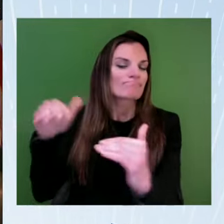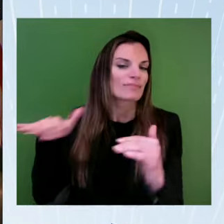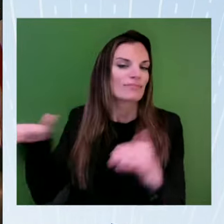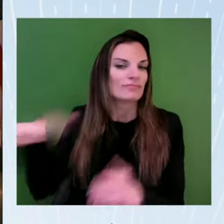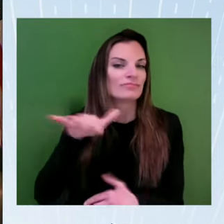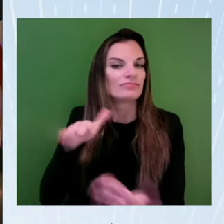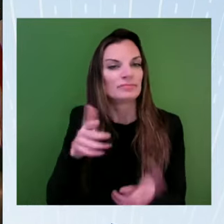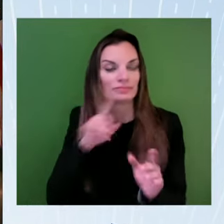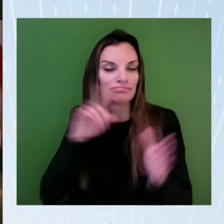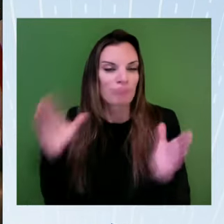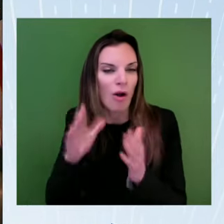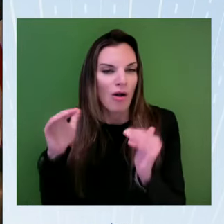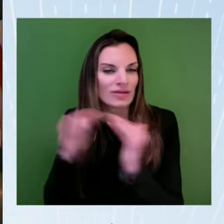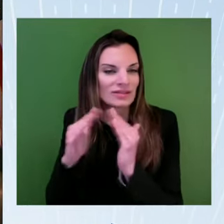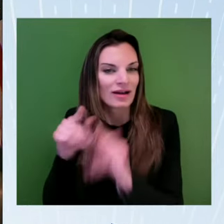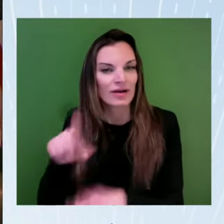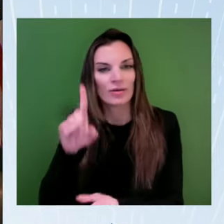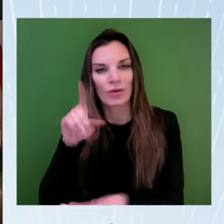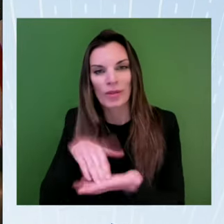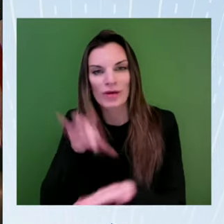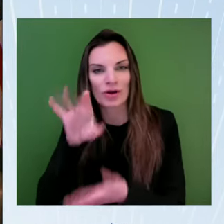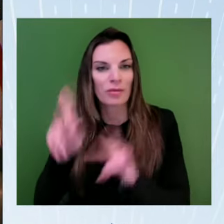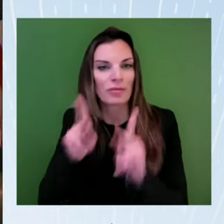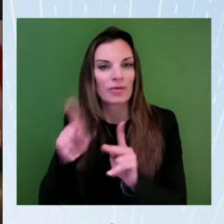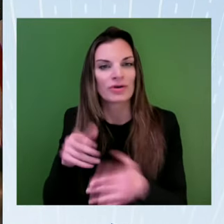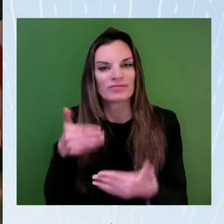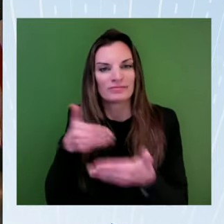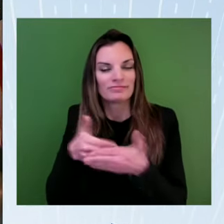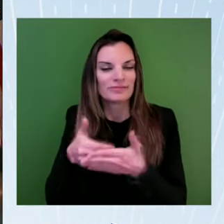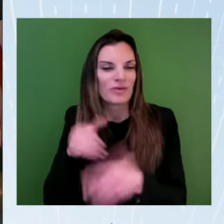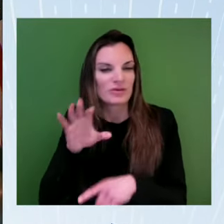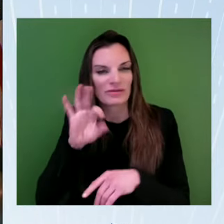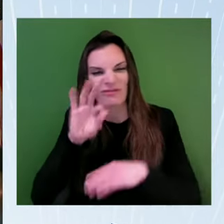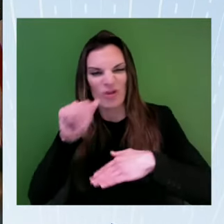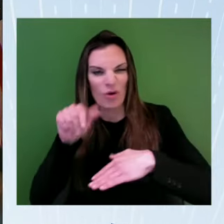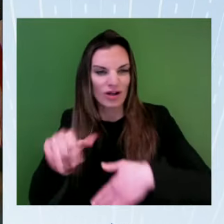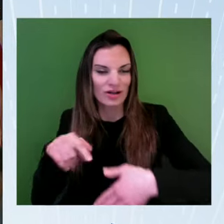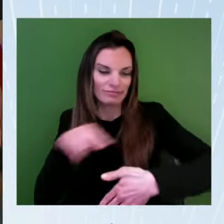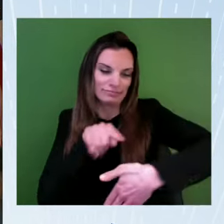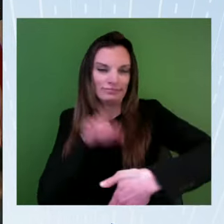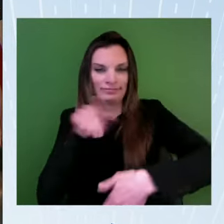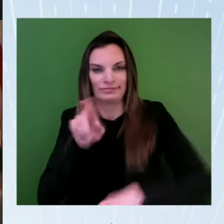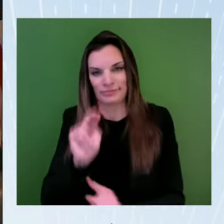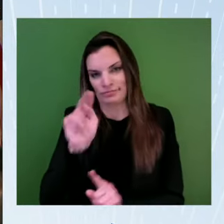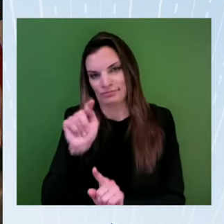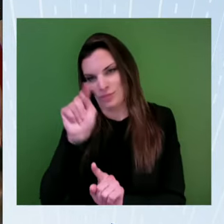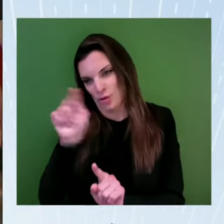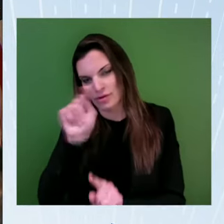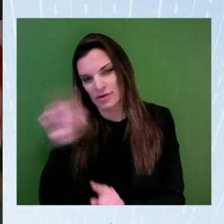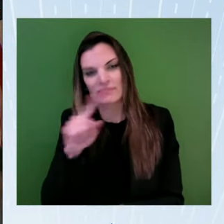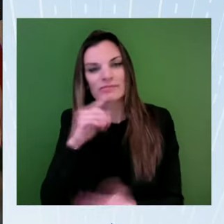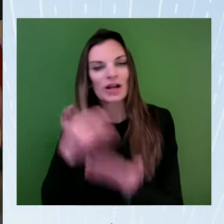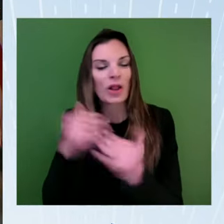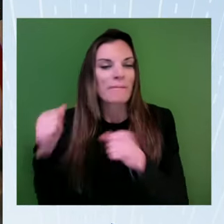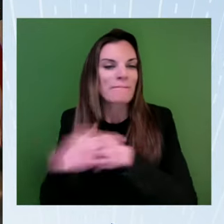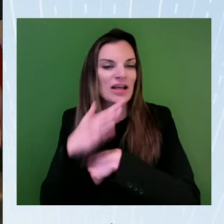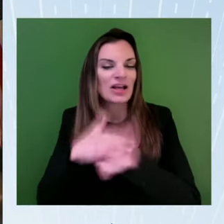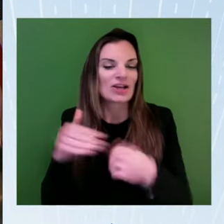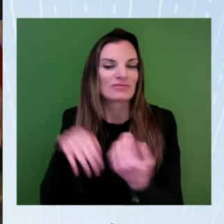1,800 people just above the Florida Panhandle, close to the beach. It's on Highway 331, and he was one of my first patients